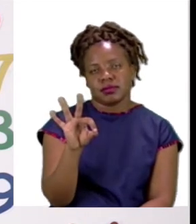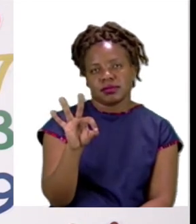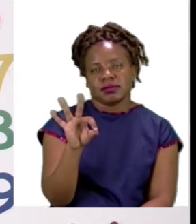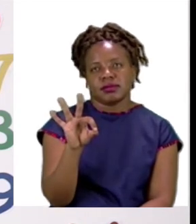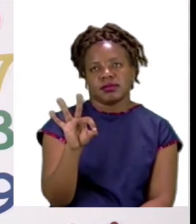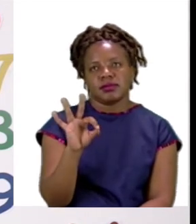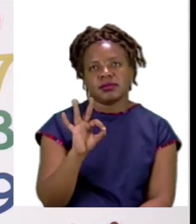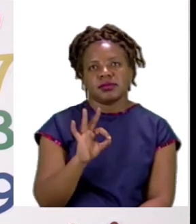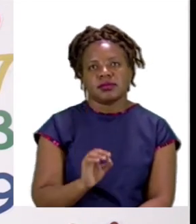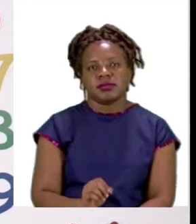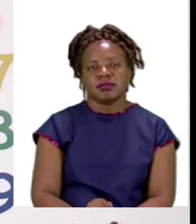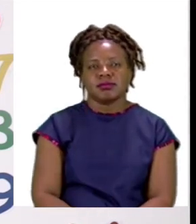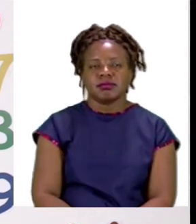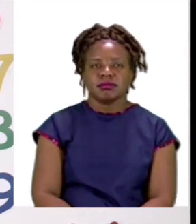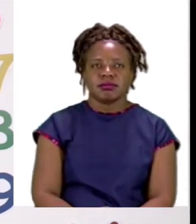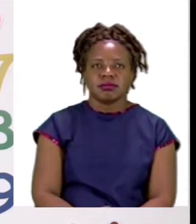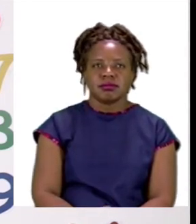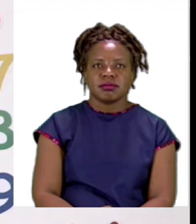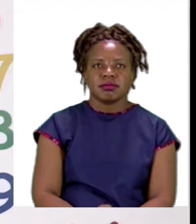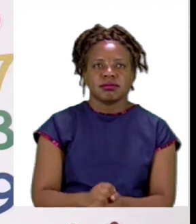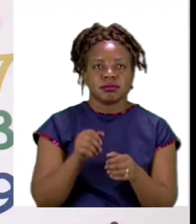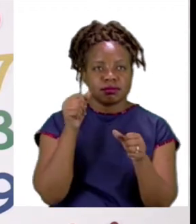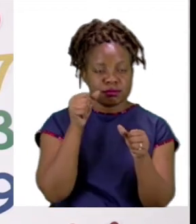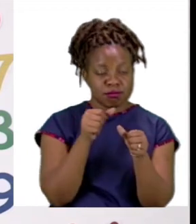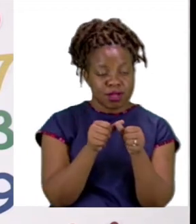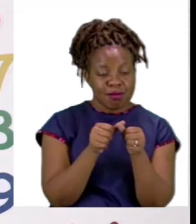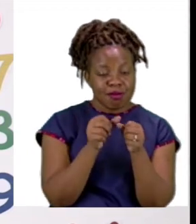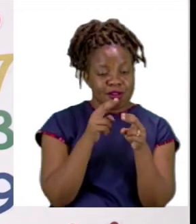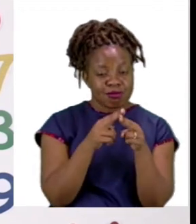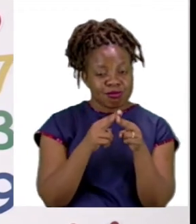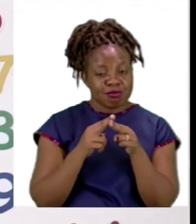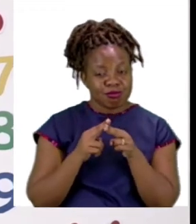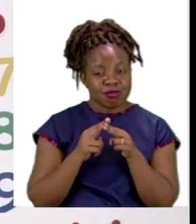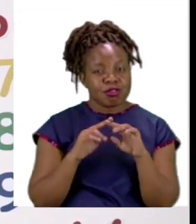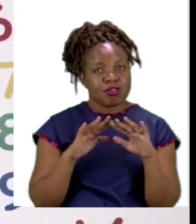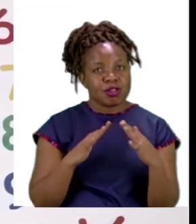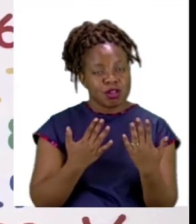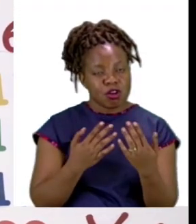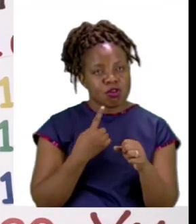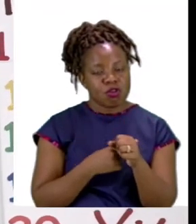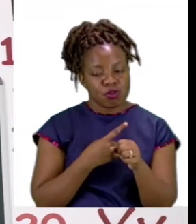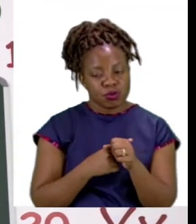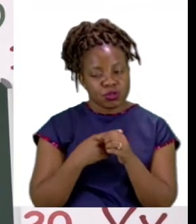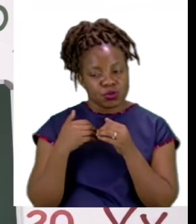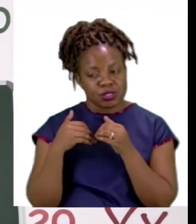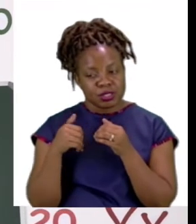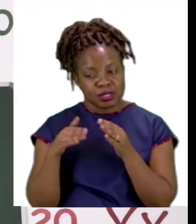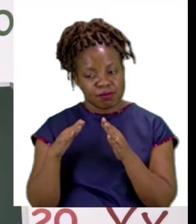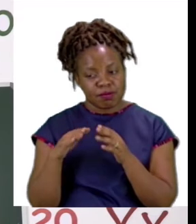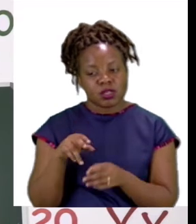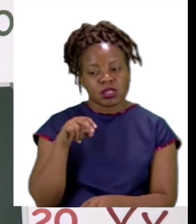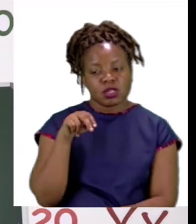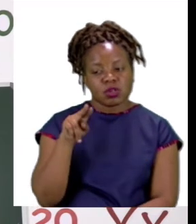389. So remember the key rules about borrowing. The first thing you need to see is whether or not we can